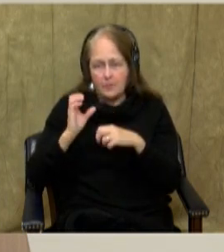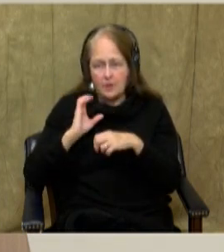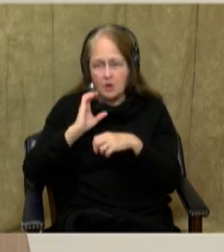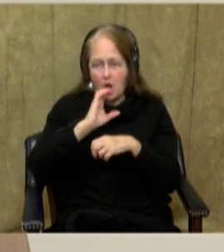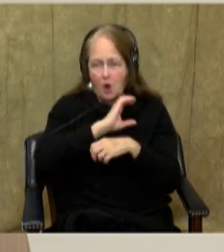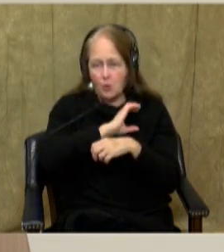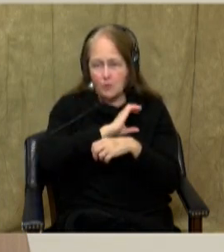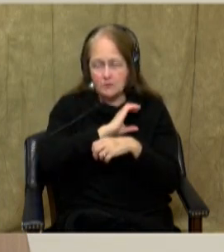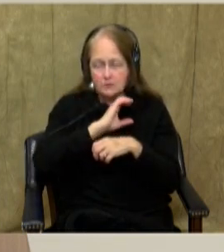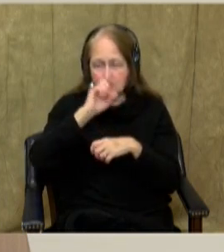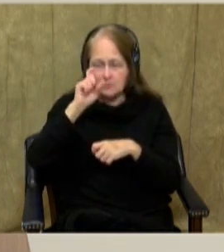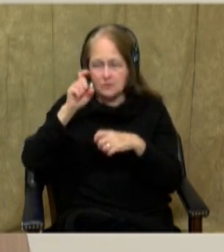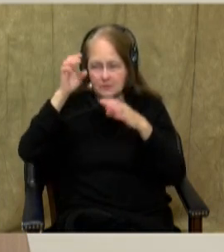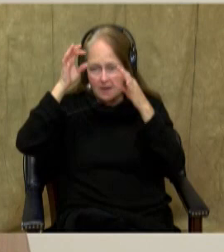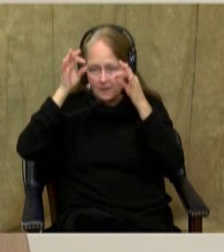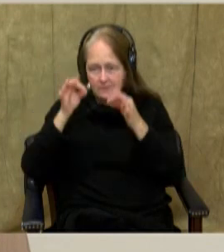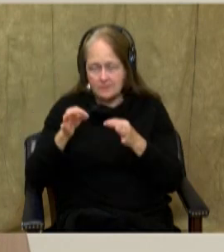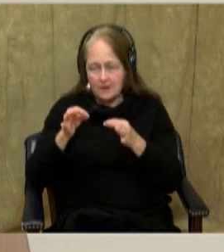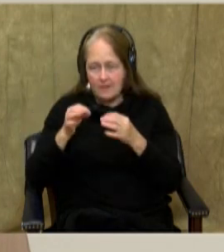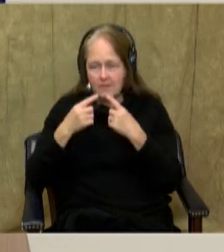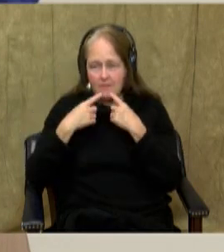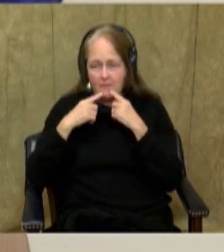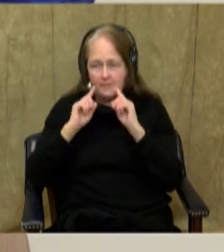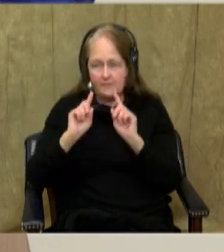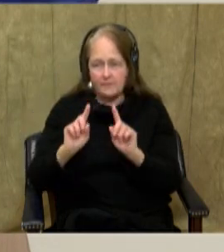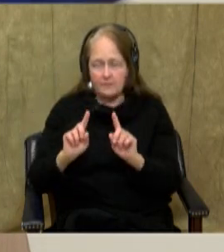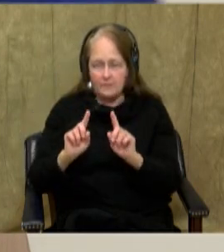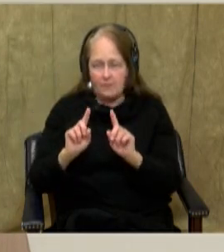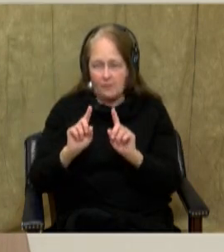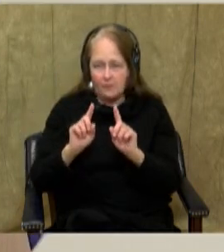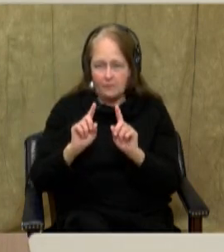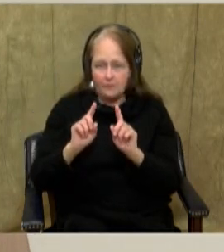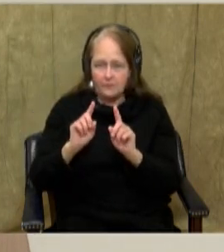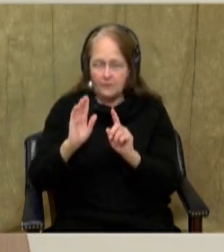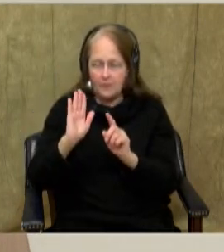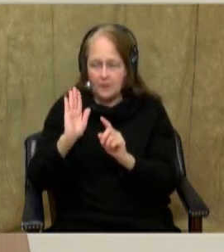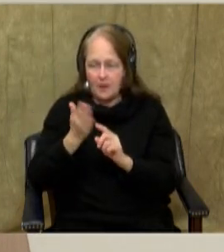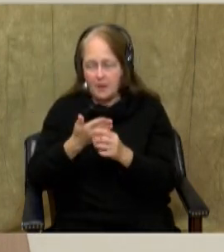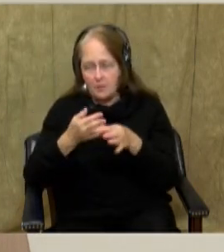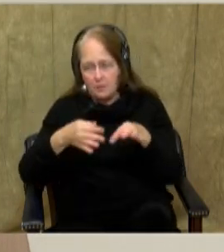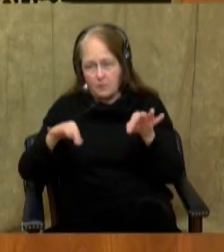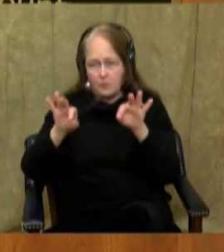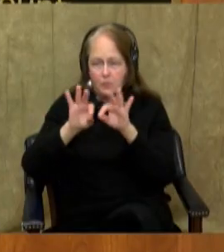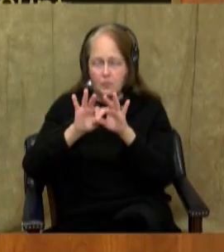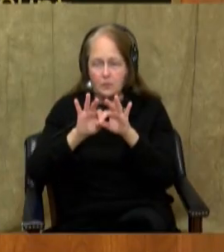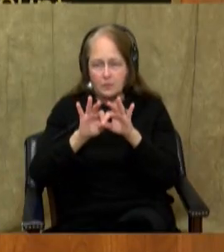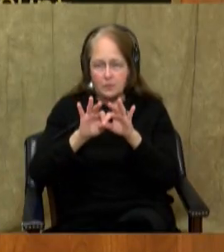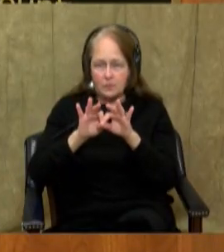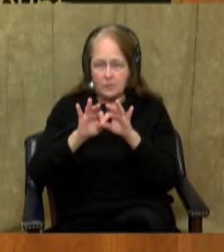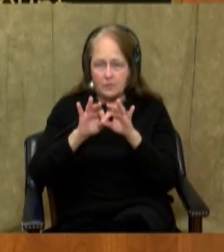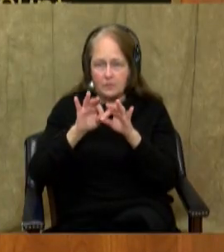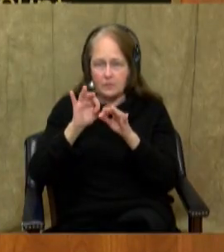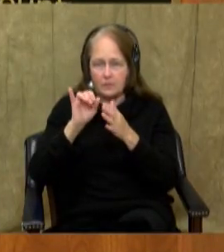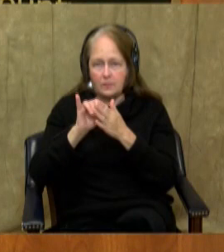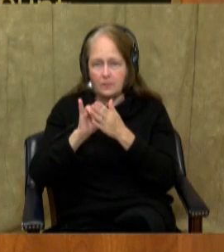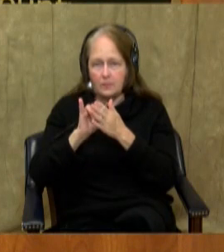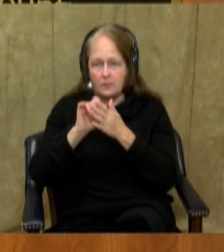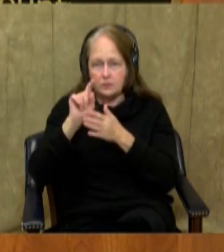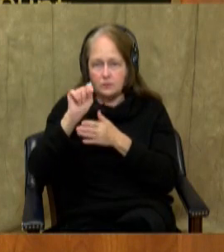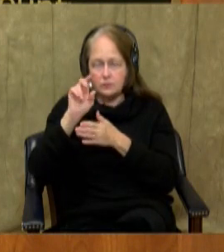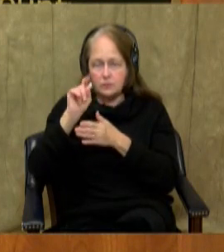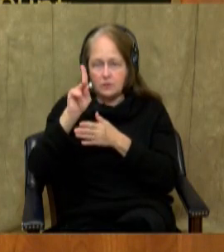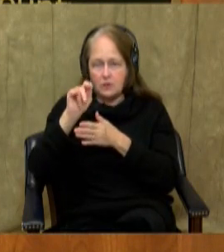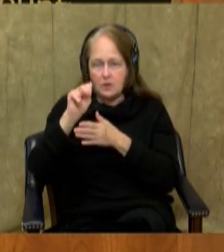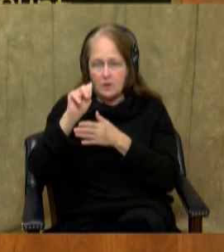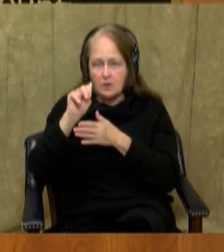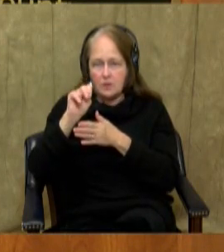to answer at that time. So our key terms, we have the Tonkin Gulf Resolution,